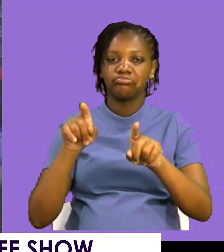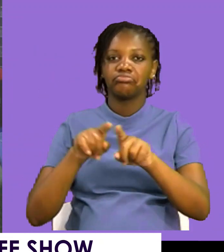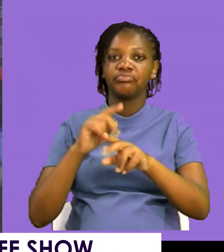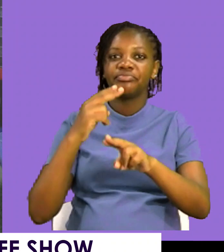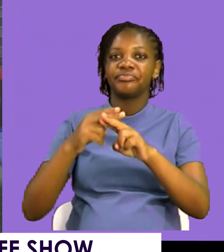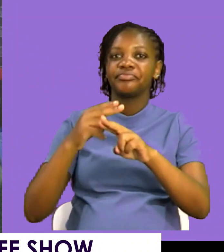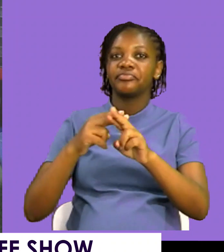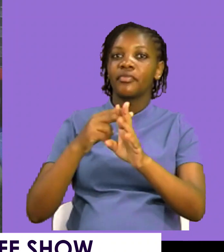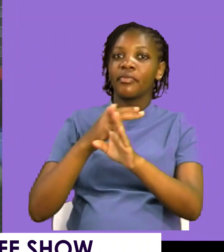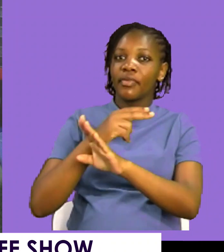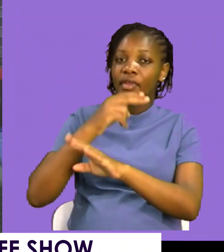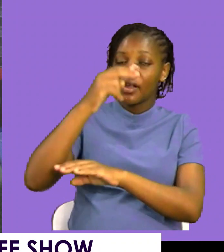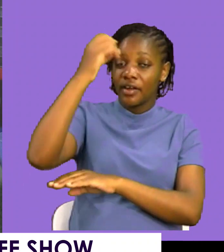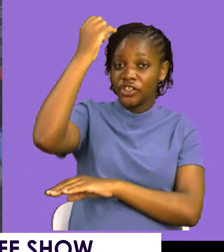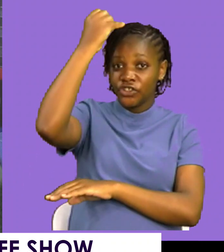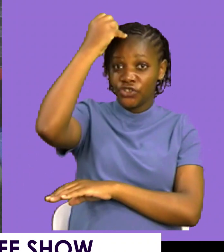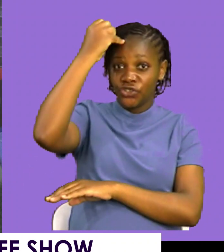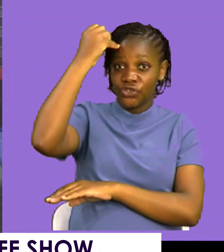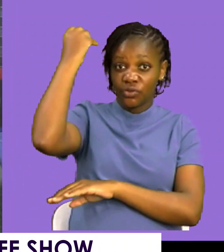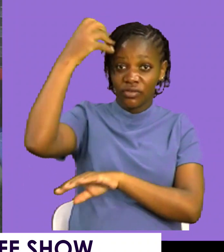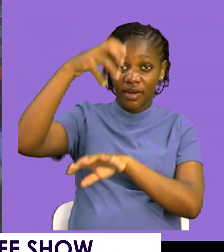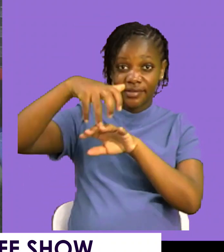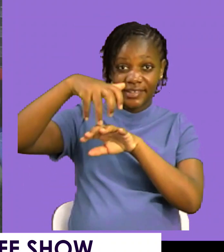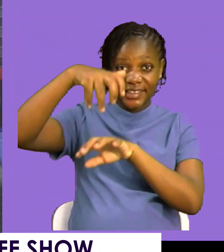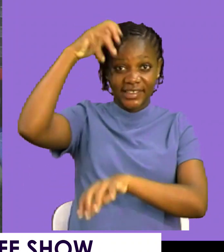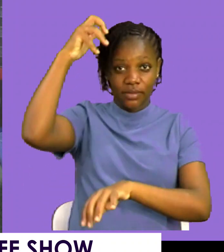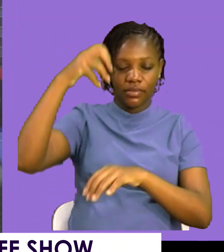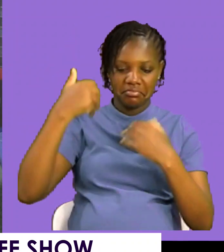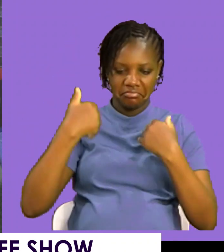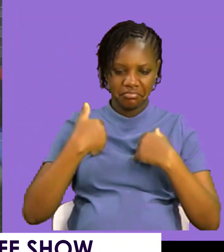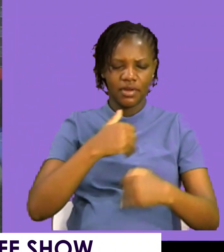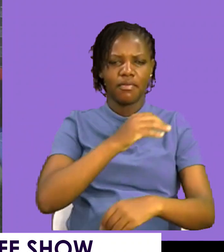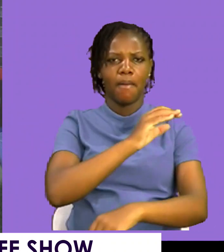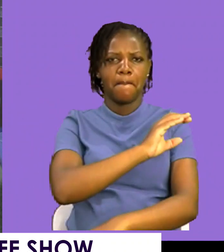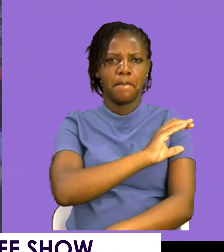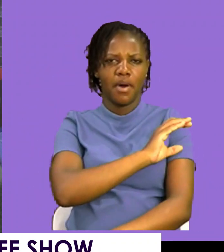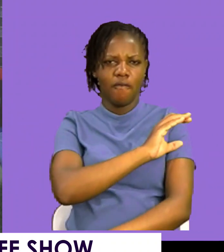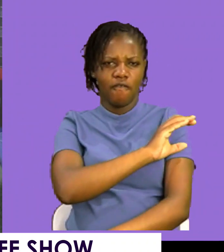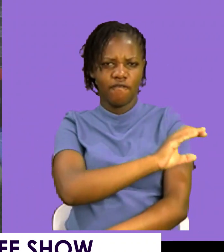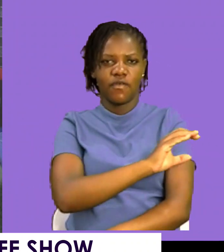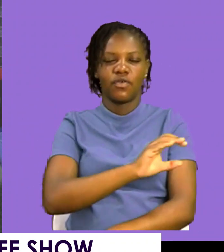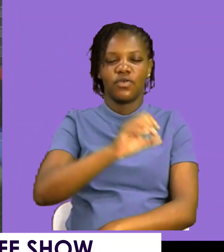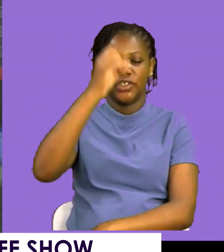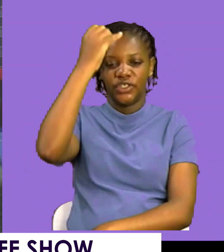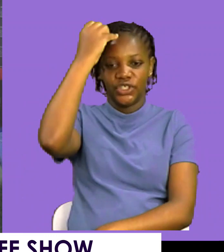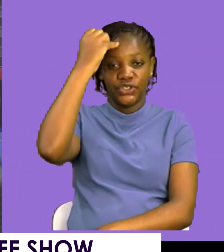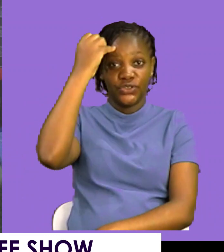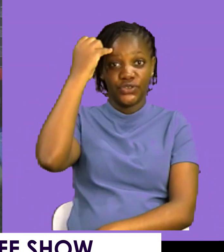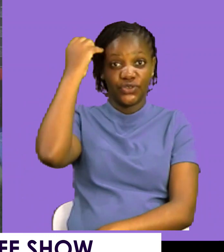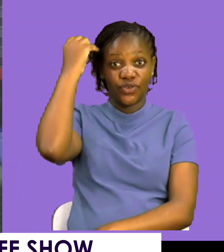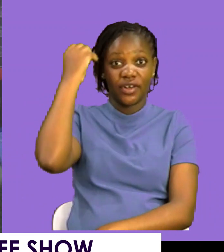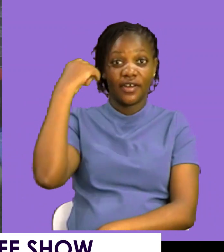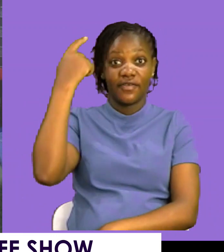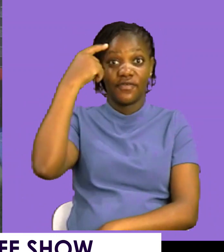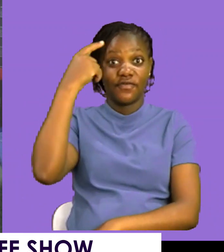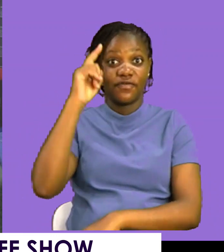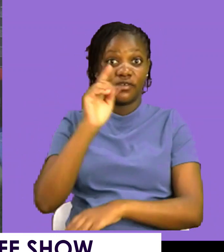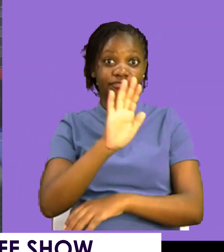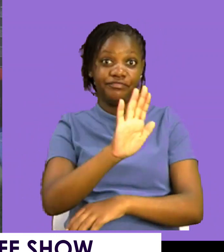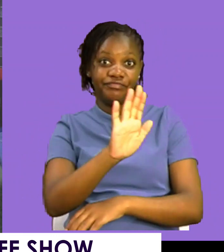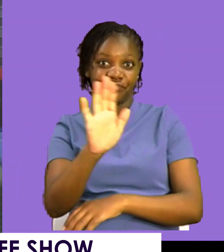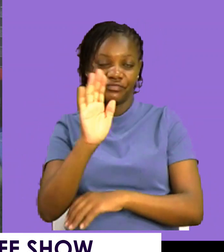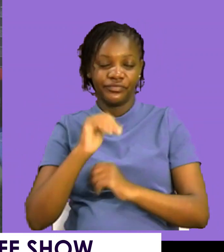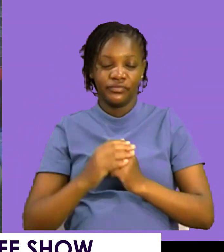is JONAH SIMBA. I call myself the powerful JONAH SIMBA for your